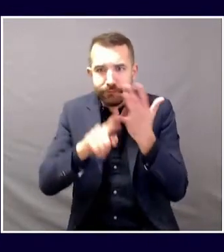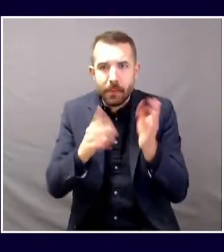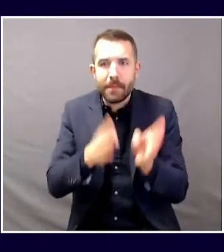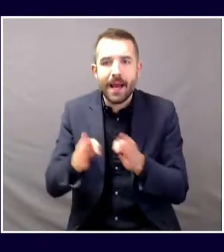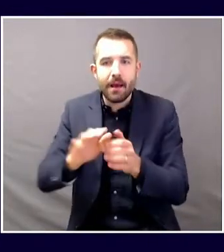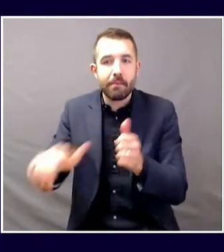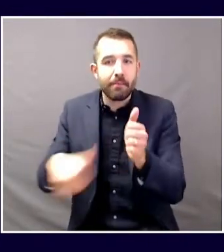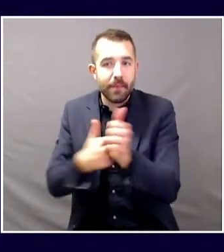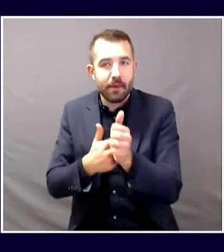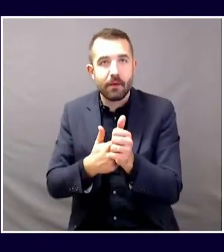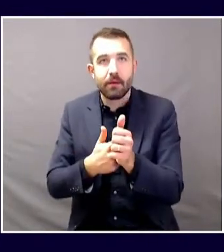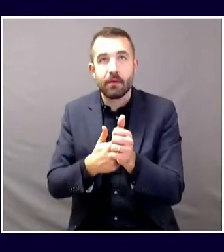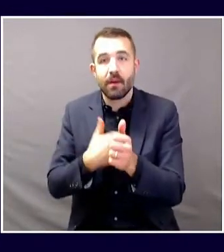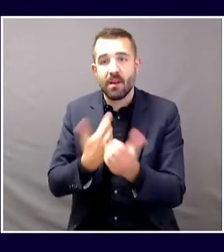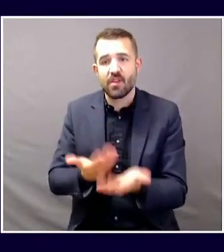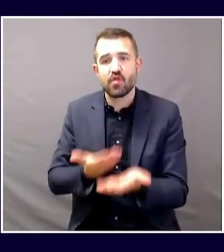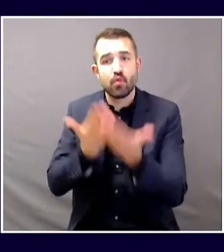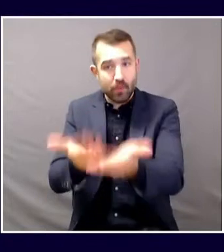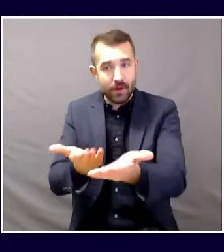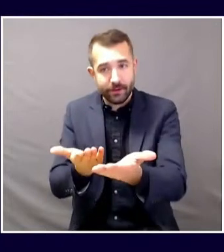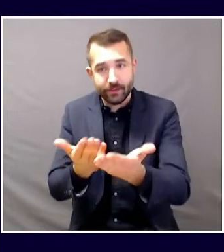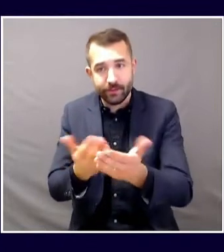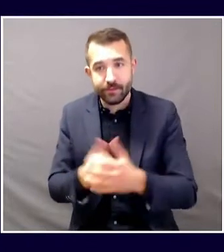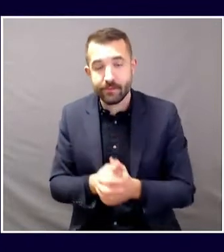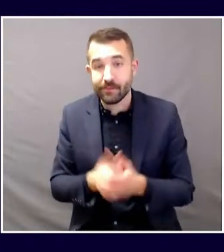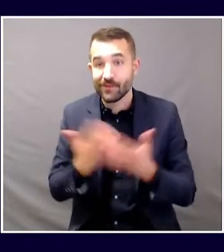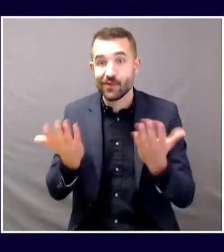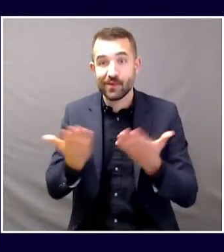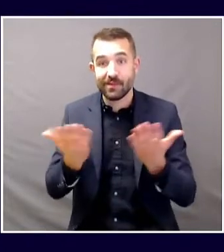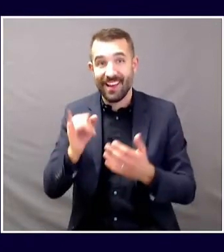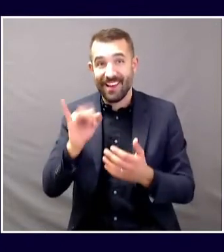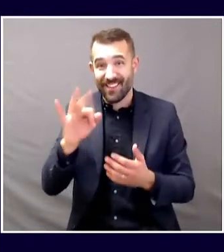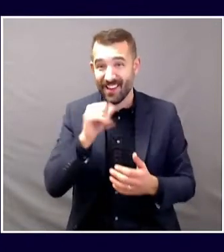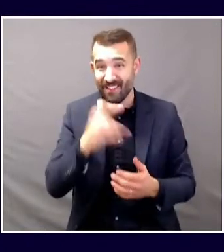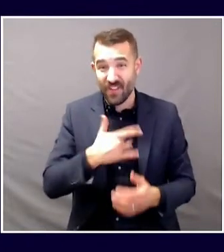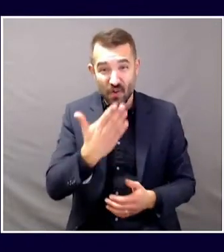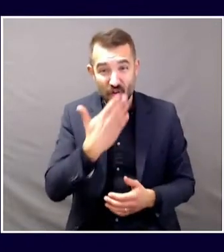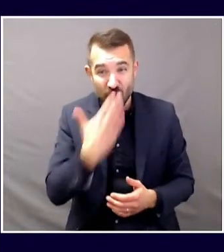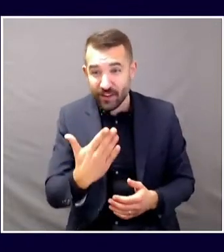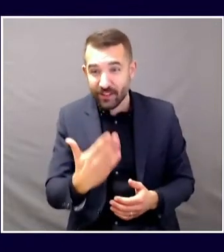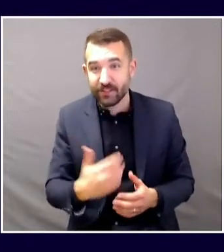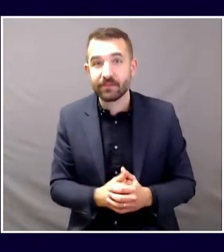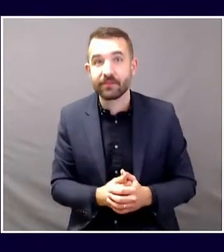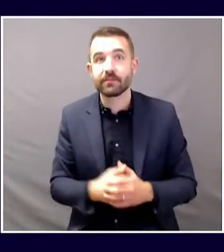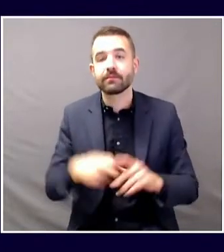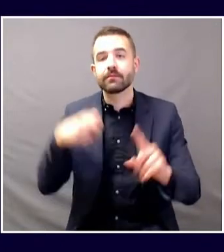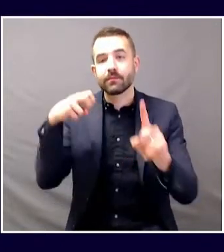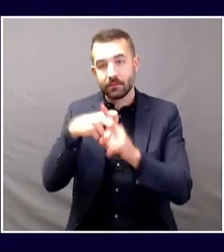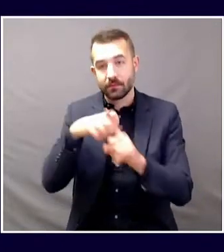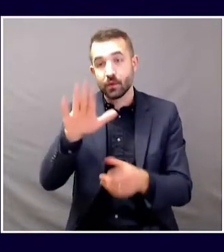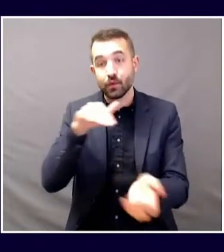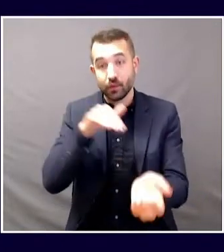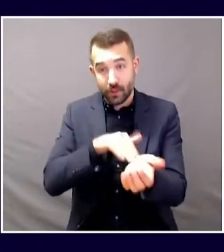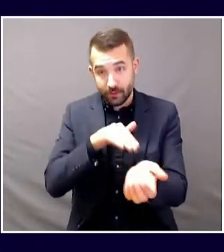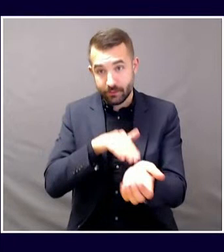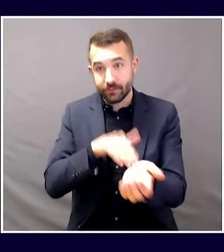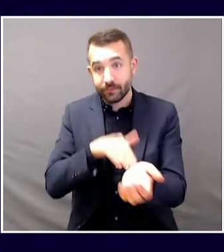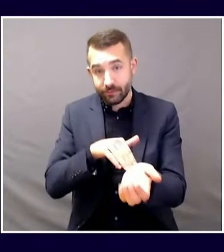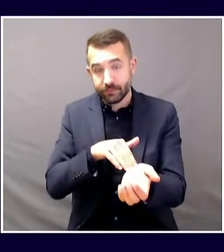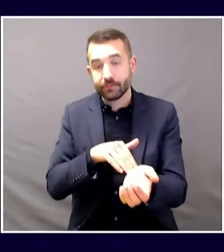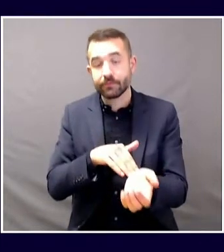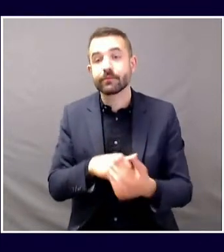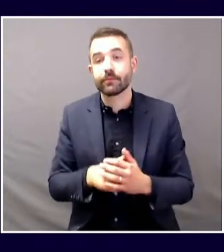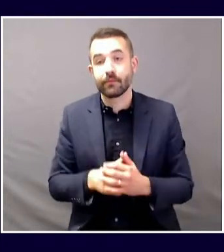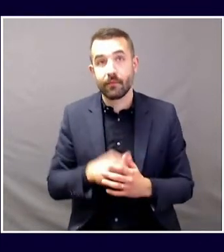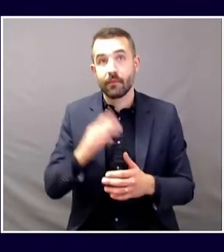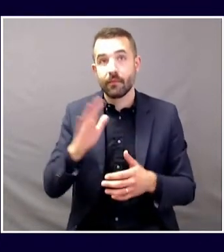healthcare providers would recommend, is that if you're not feeling well, you seek medical assistance, particularly when we're talking about